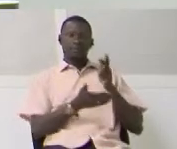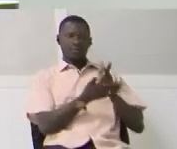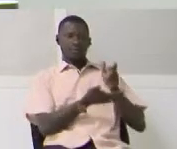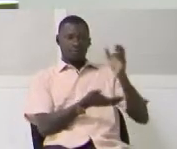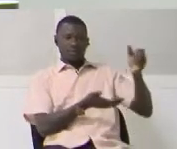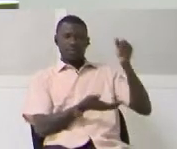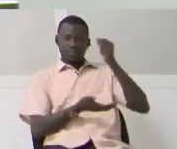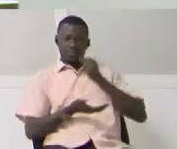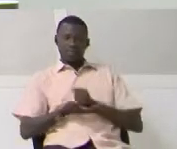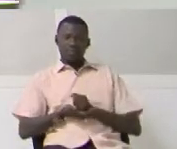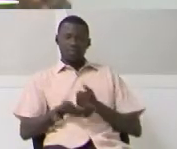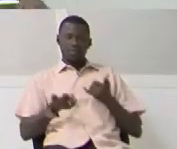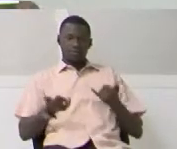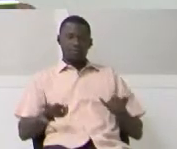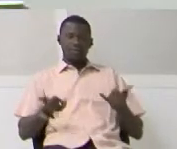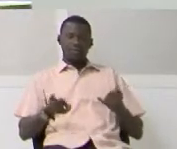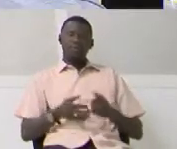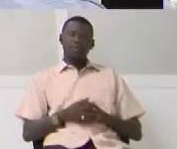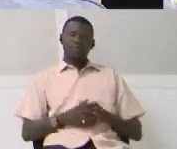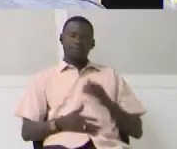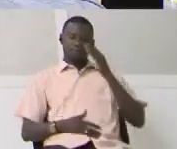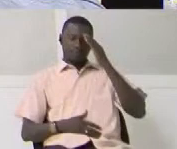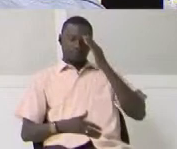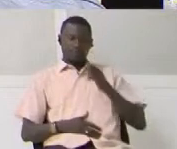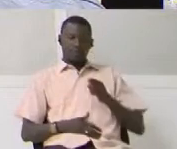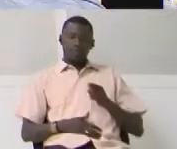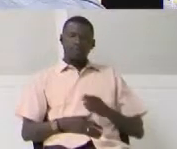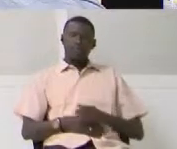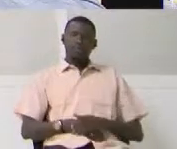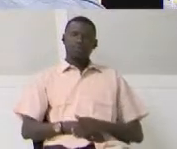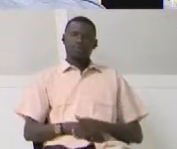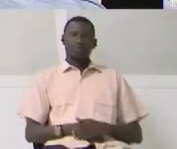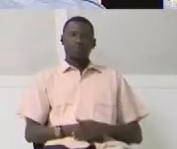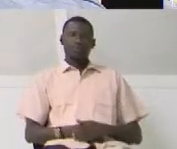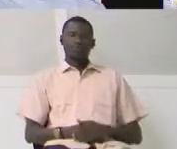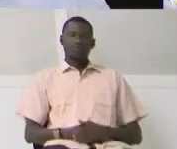at the moment. Thank you.